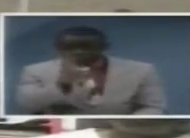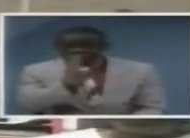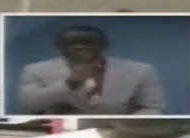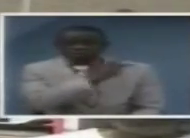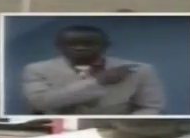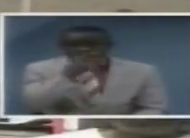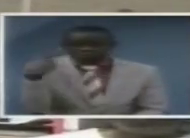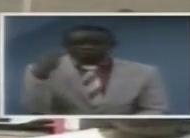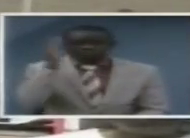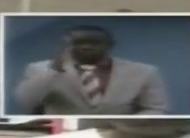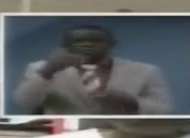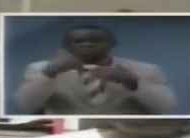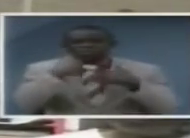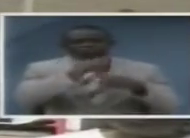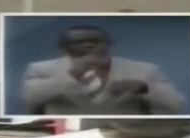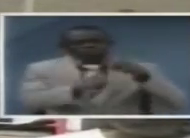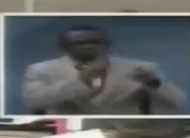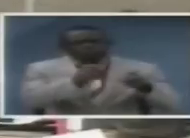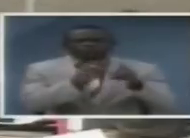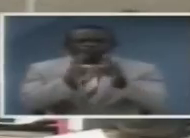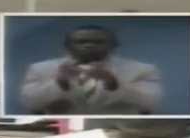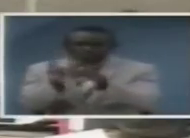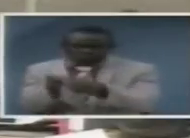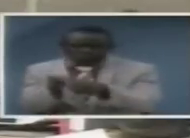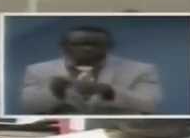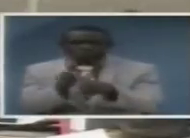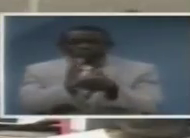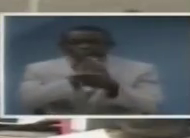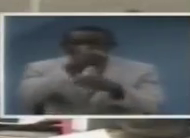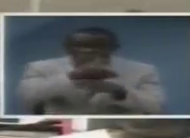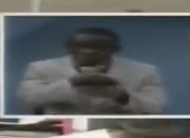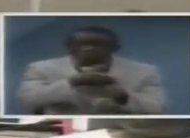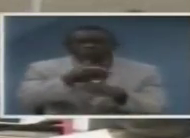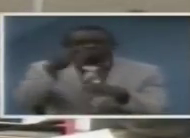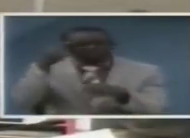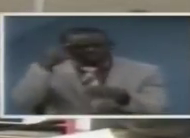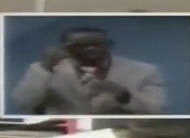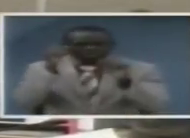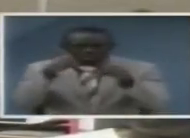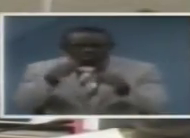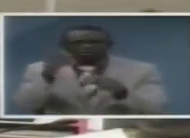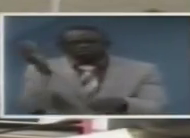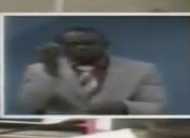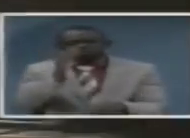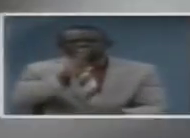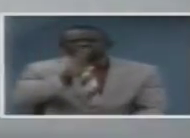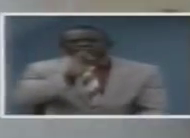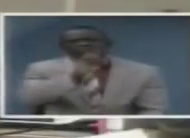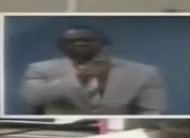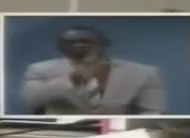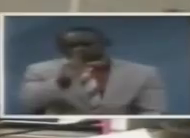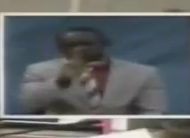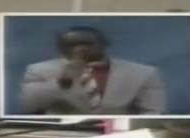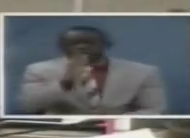if there will be any. This will be followed by presentation of government bills, if there will be any. Thereafter, the House